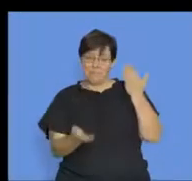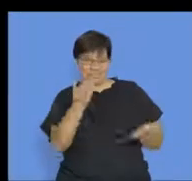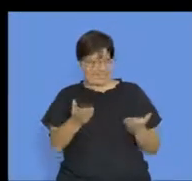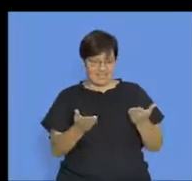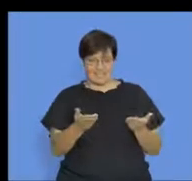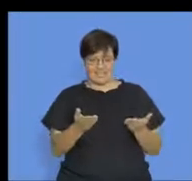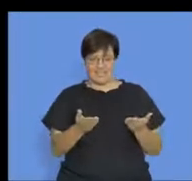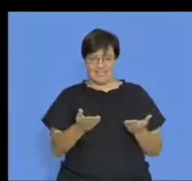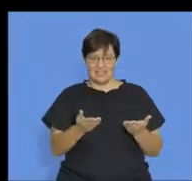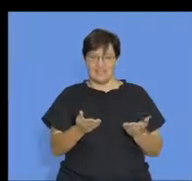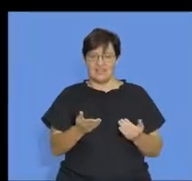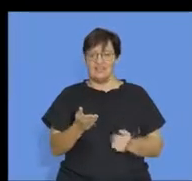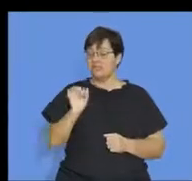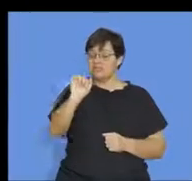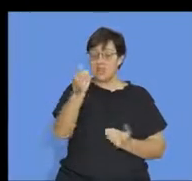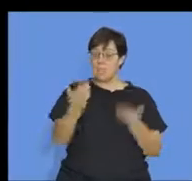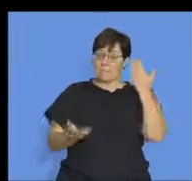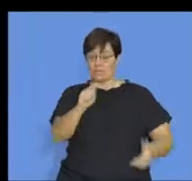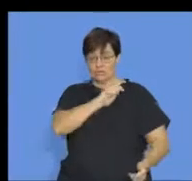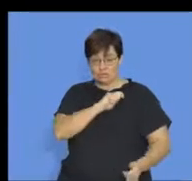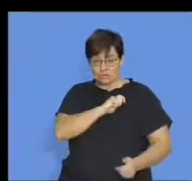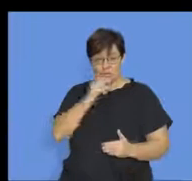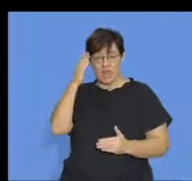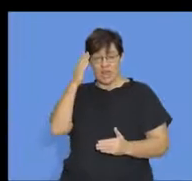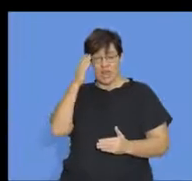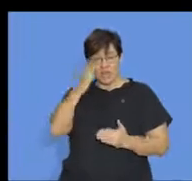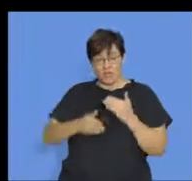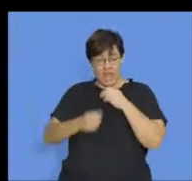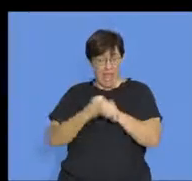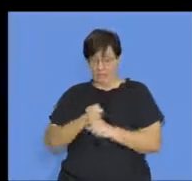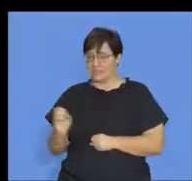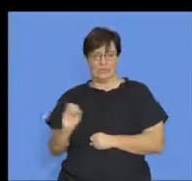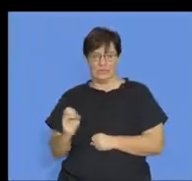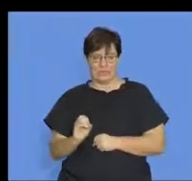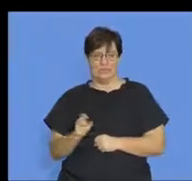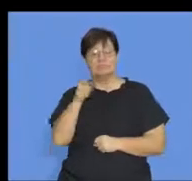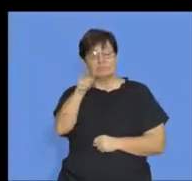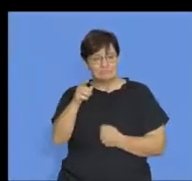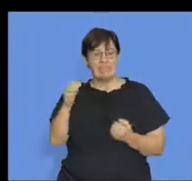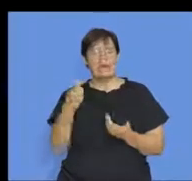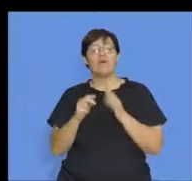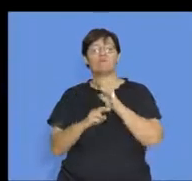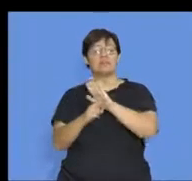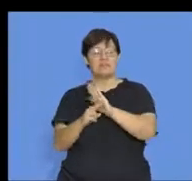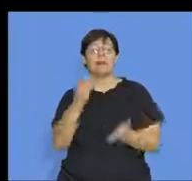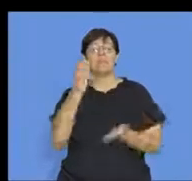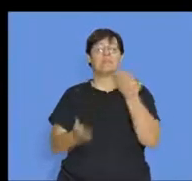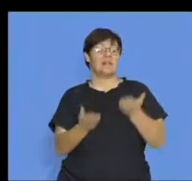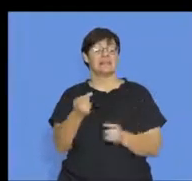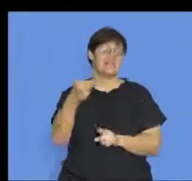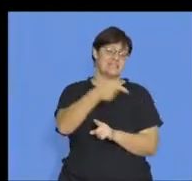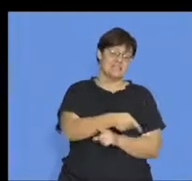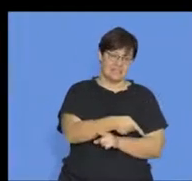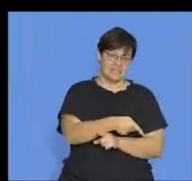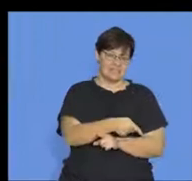this balance does not represent Candice's balance at the end of the year. This amount represents